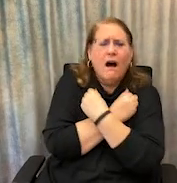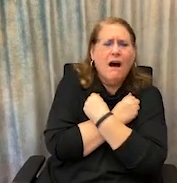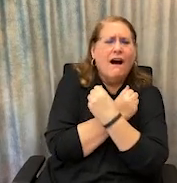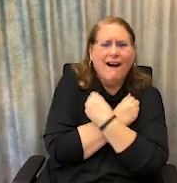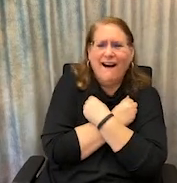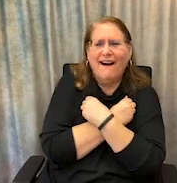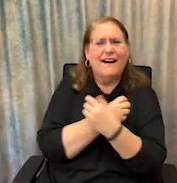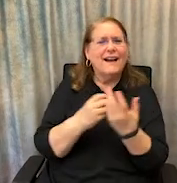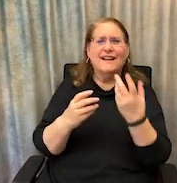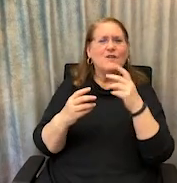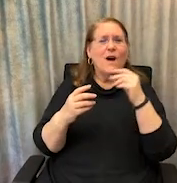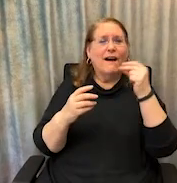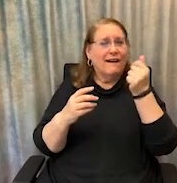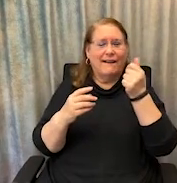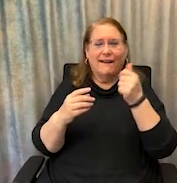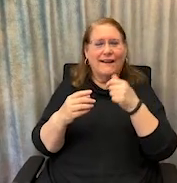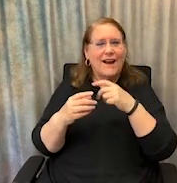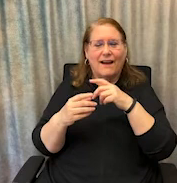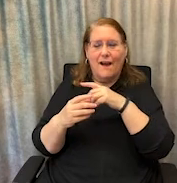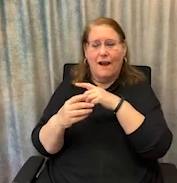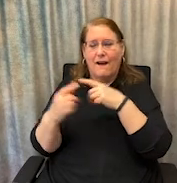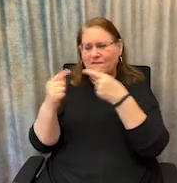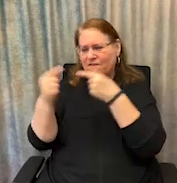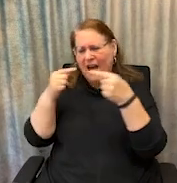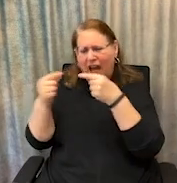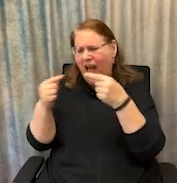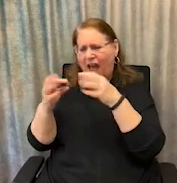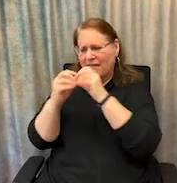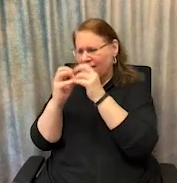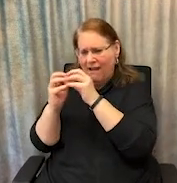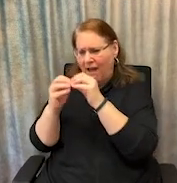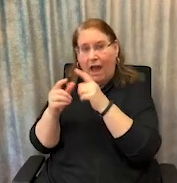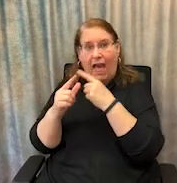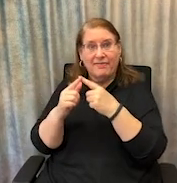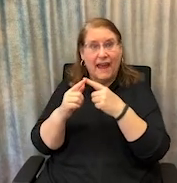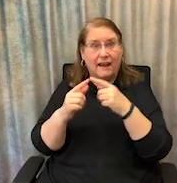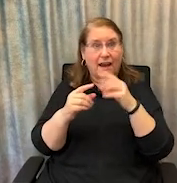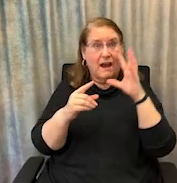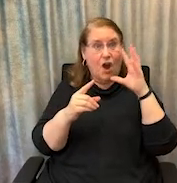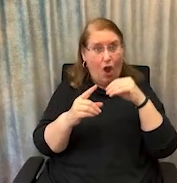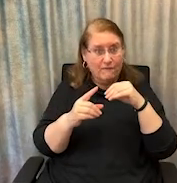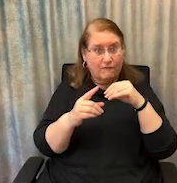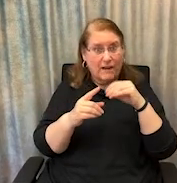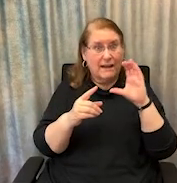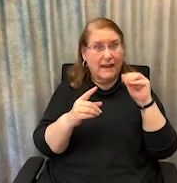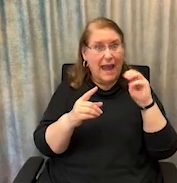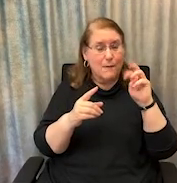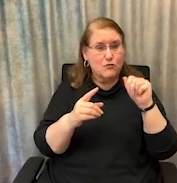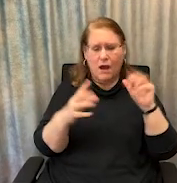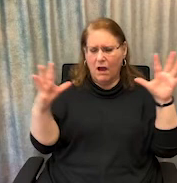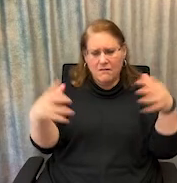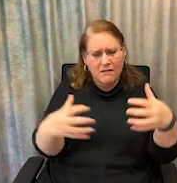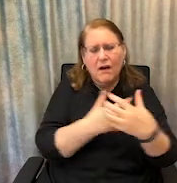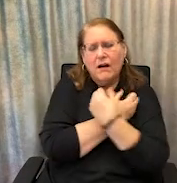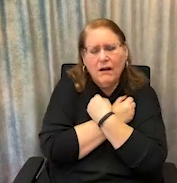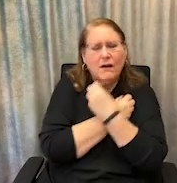like friend again, and this transition between those, that was very impressing for me. Wow, that